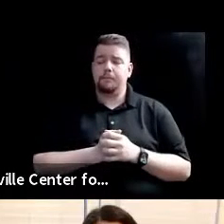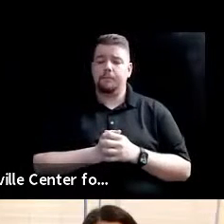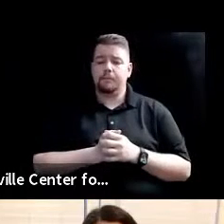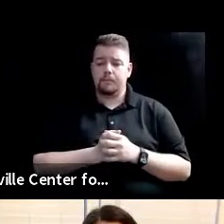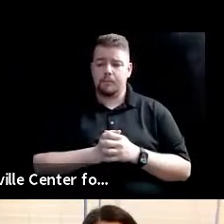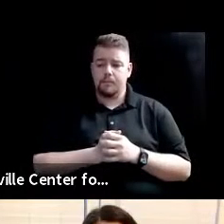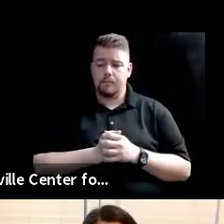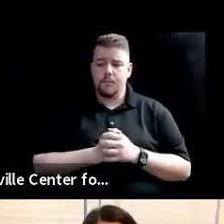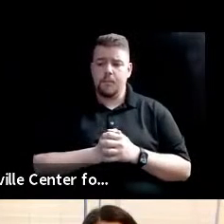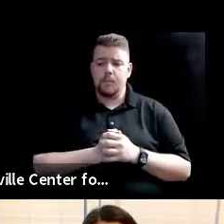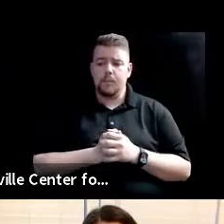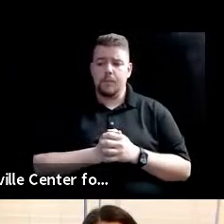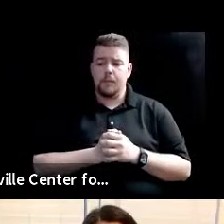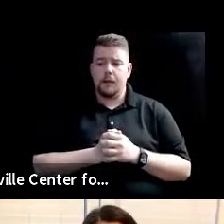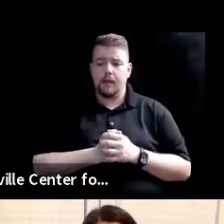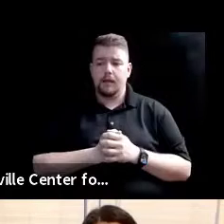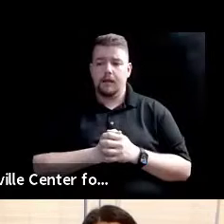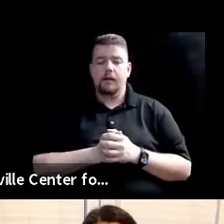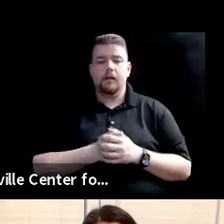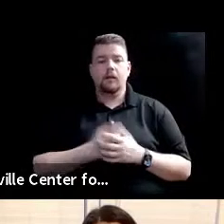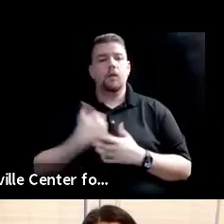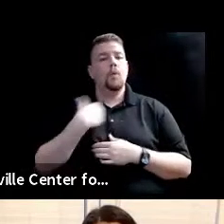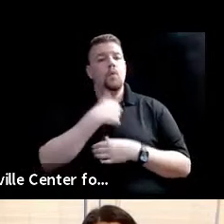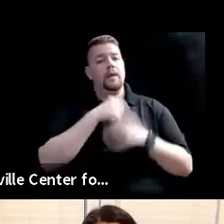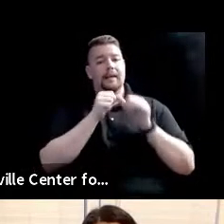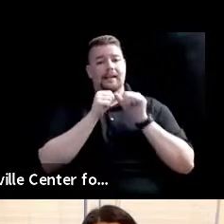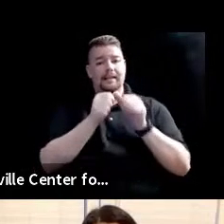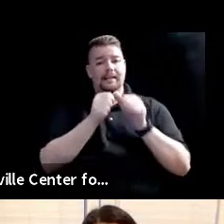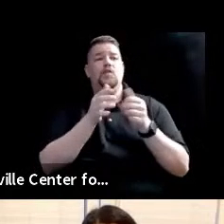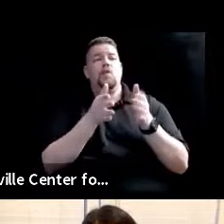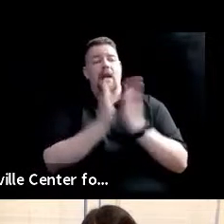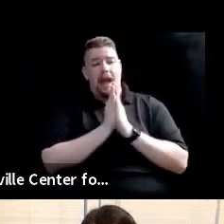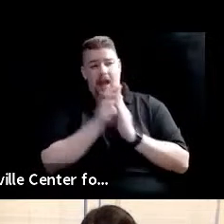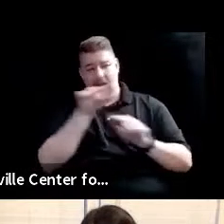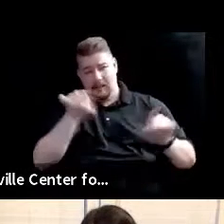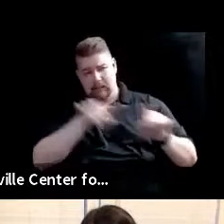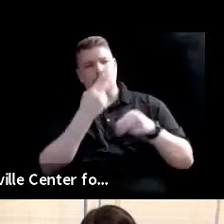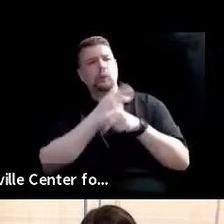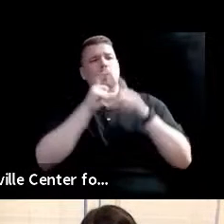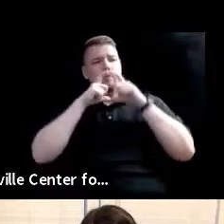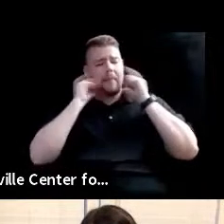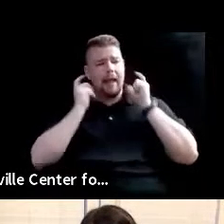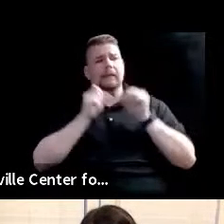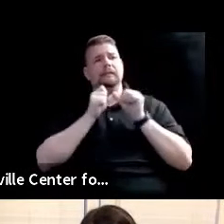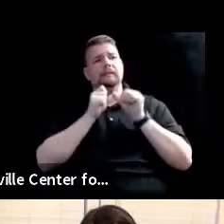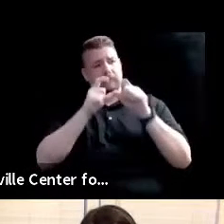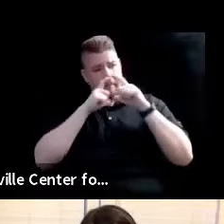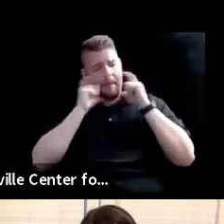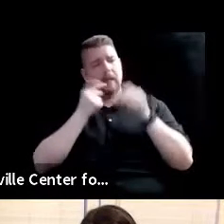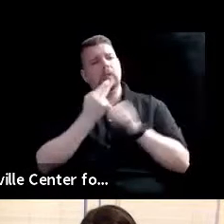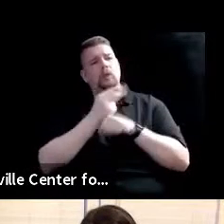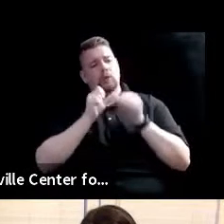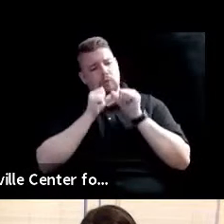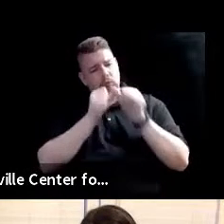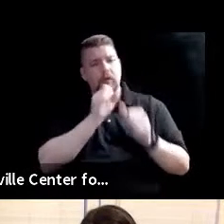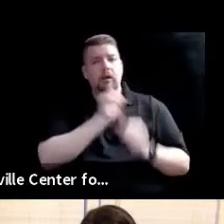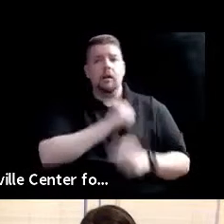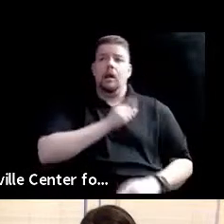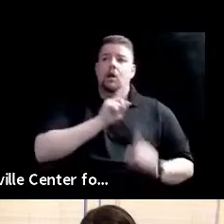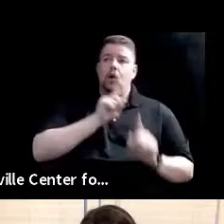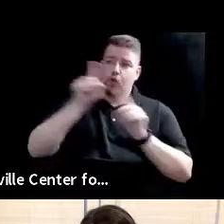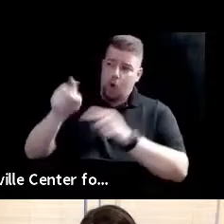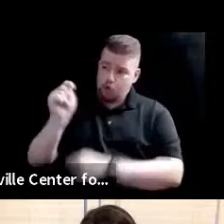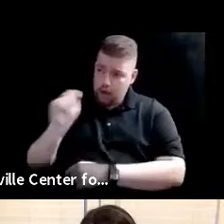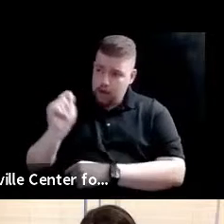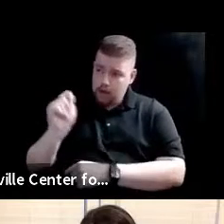we can maintain, we continue to ask people to wear their mask as they enter the restaurant. We continue to ask people to wear the mask on the way to the restrooms.